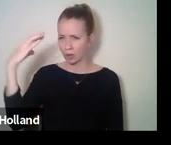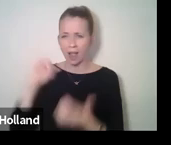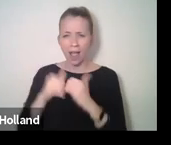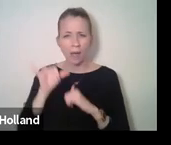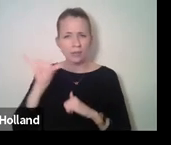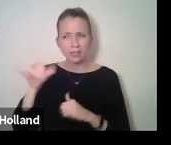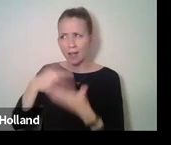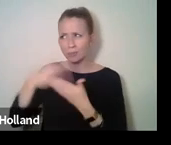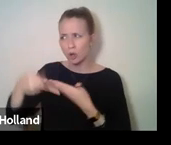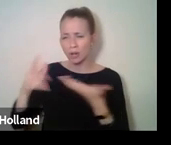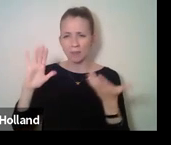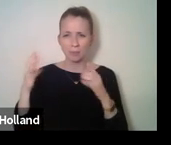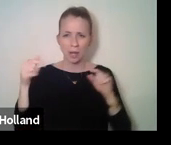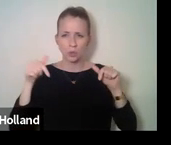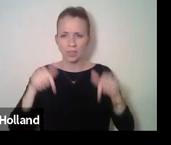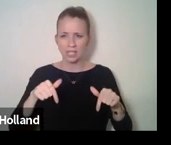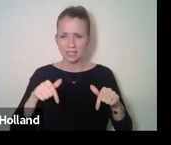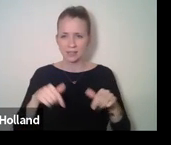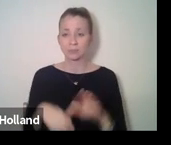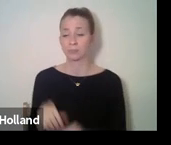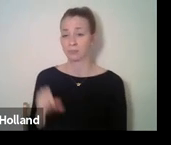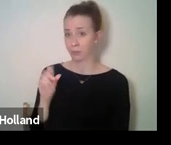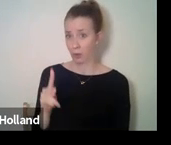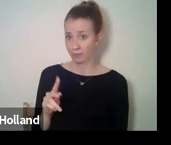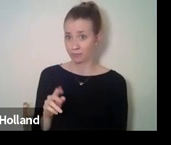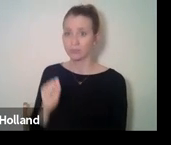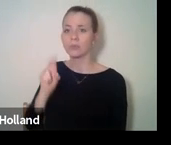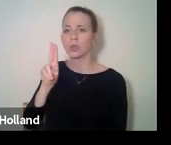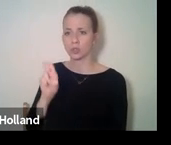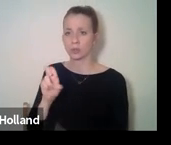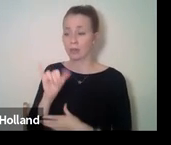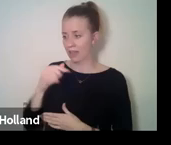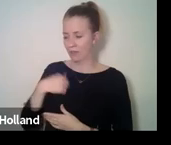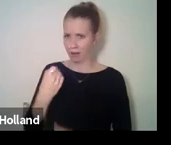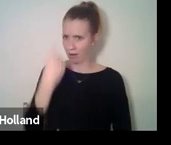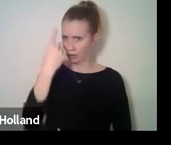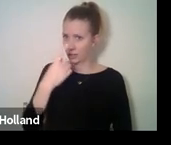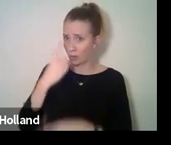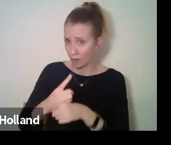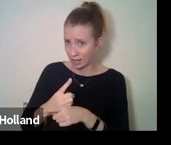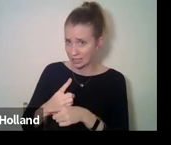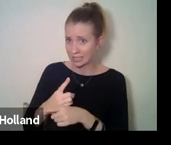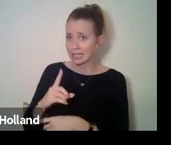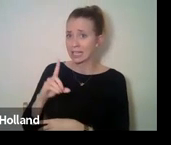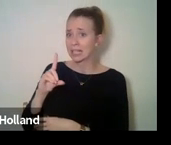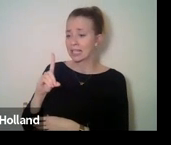Okay, so if I understand correctly, Delaware River Solar is